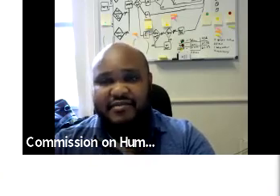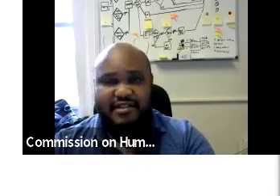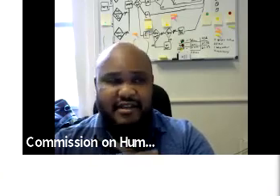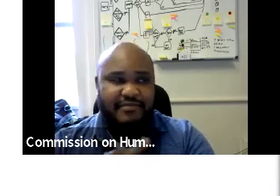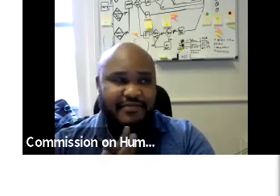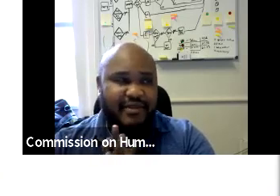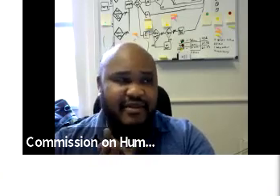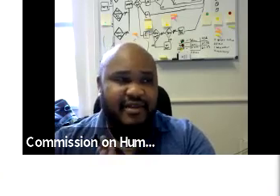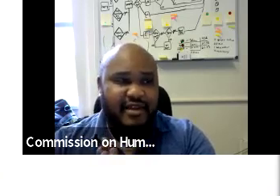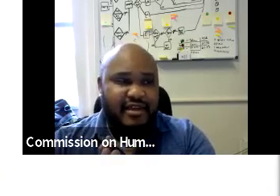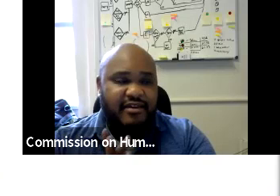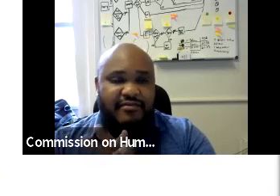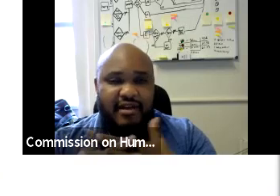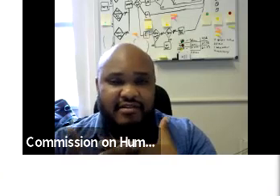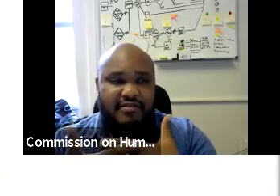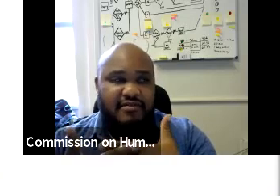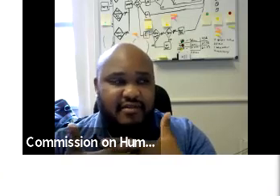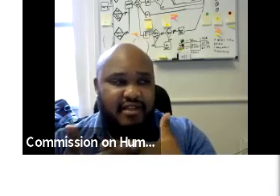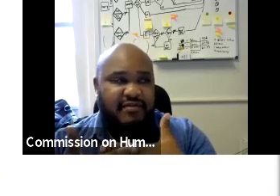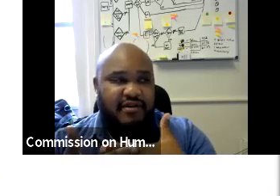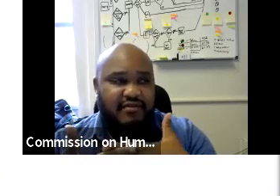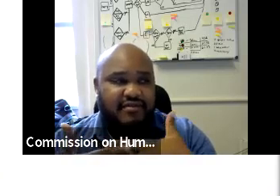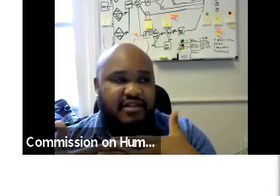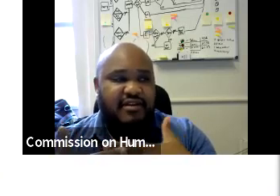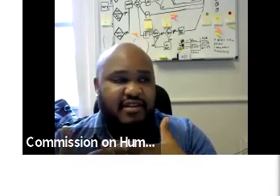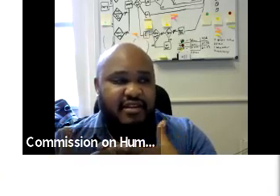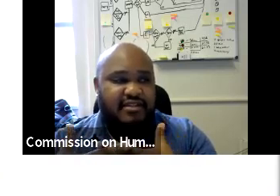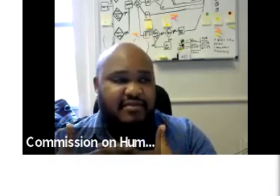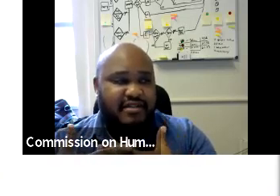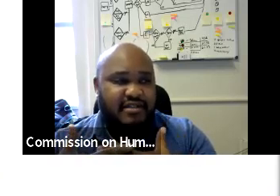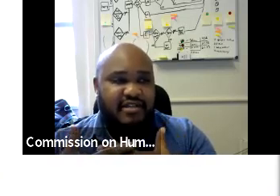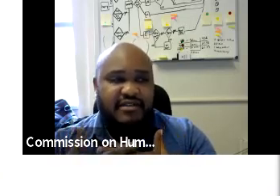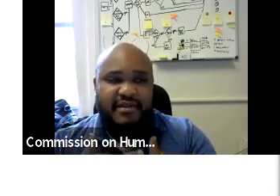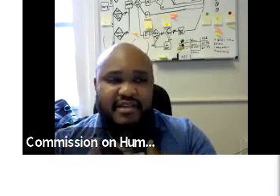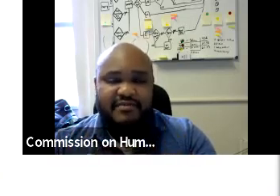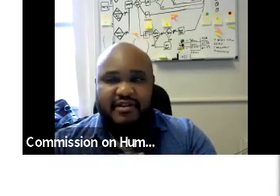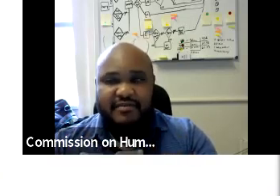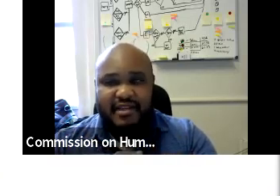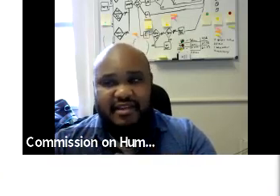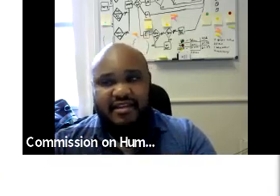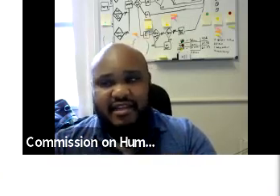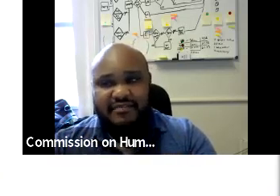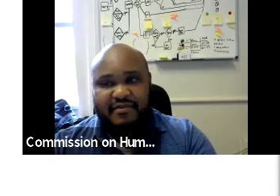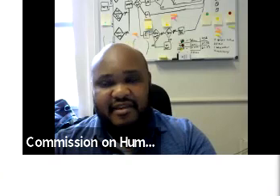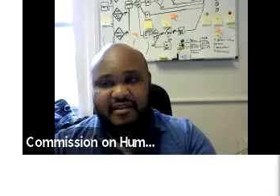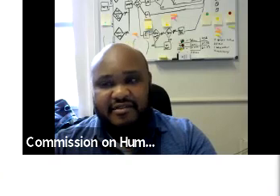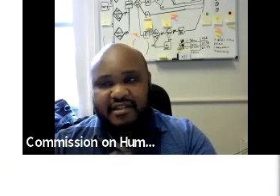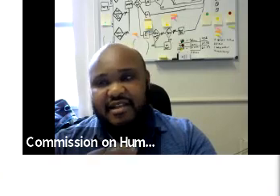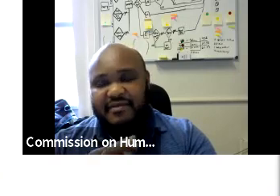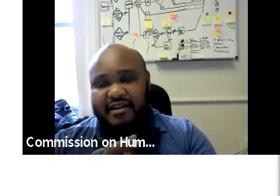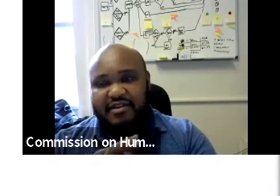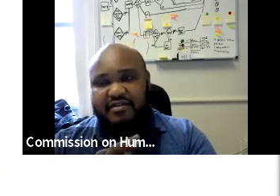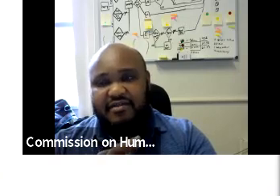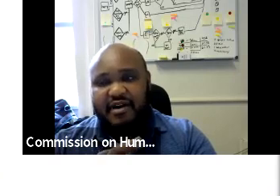society treats them. We also talked about gender identity expression. It should be supported and protected against bullying. Trans